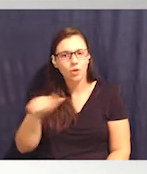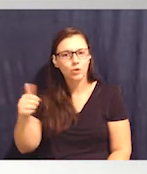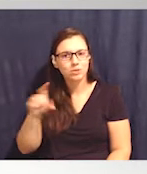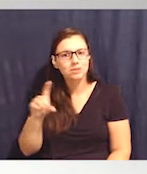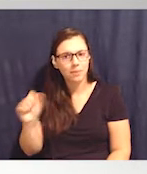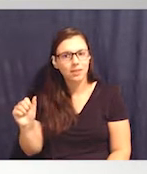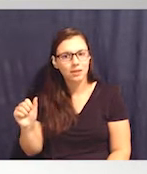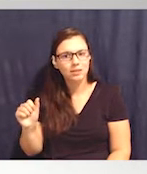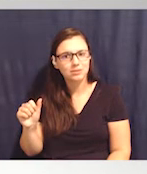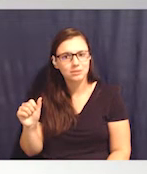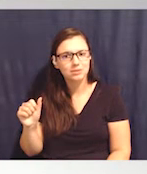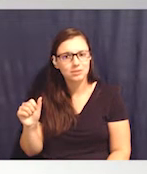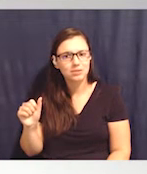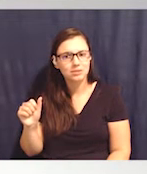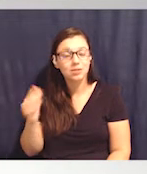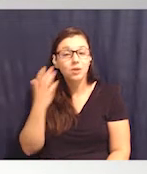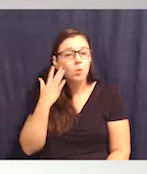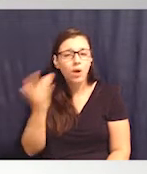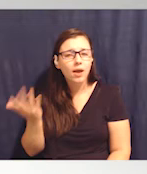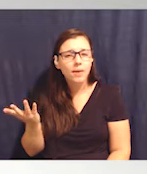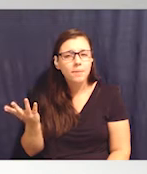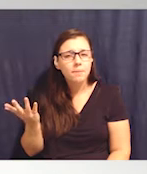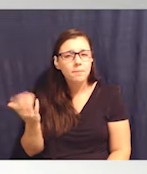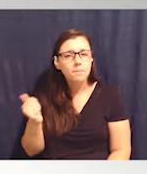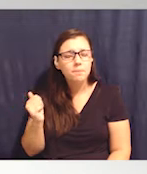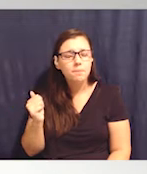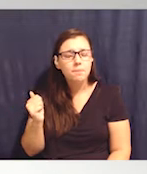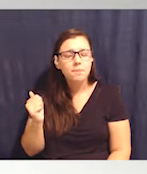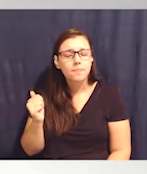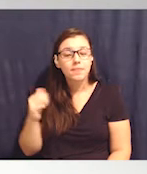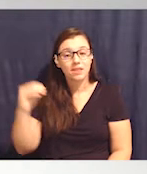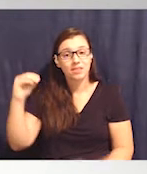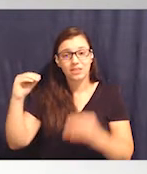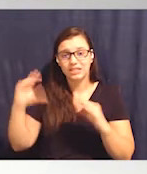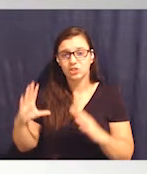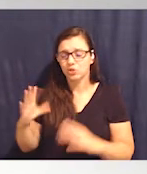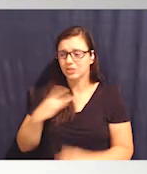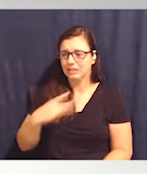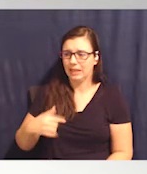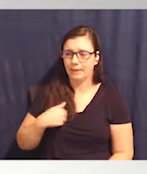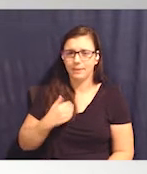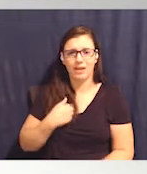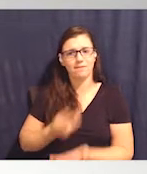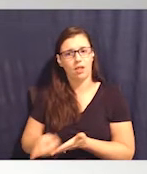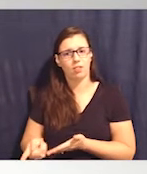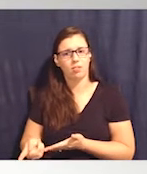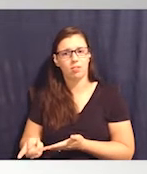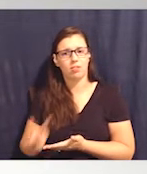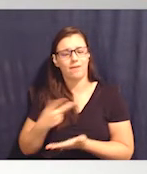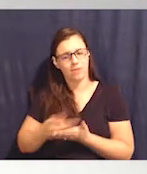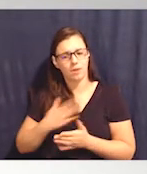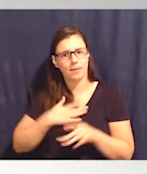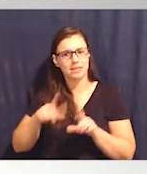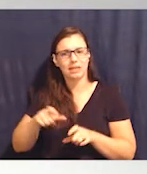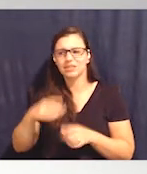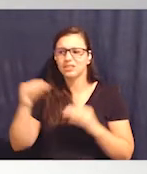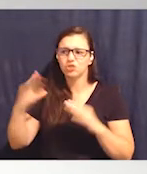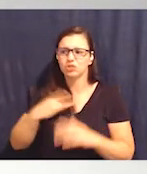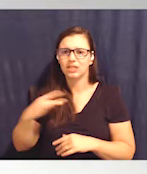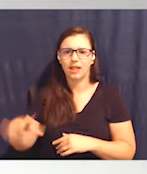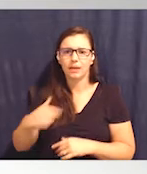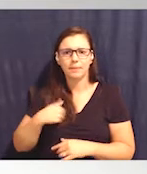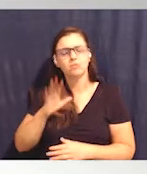Why? Well, the teacher doesn't like me, I failed. I failed my test, so the teacher doesn't like me, so I'm just going to quit.